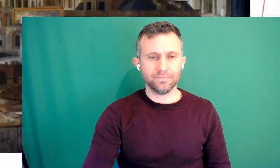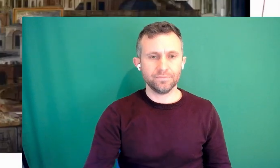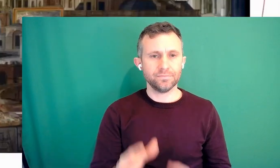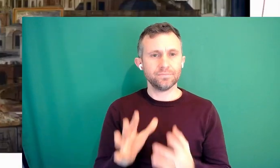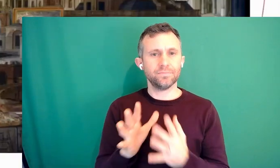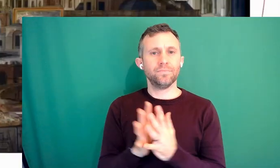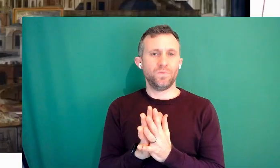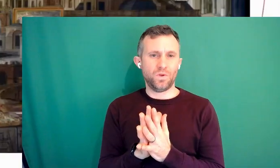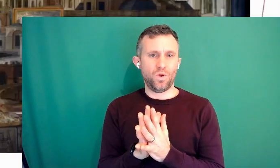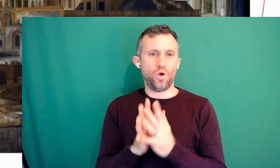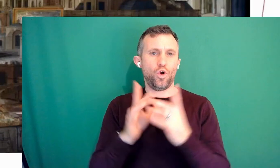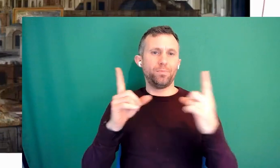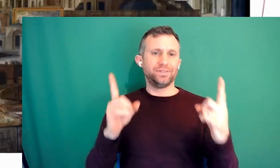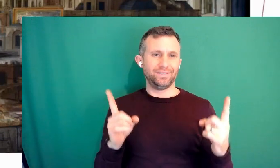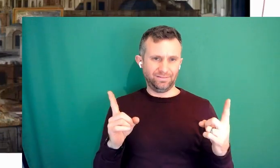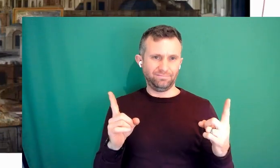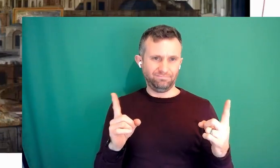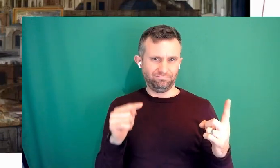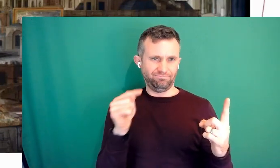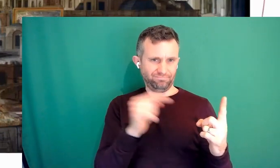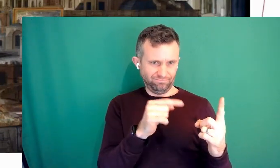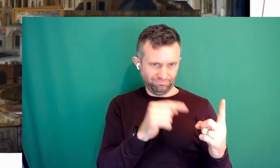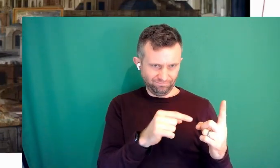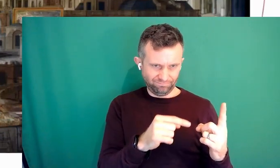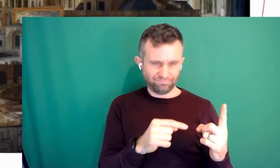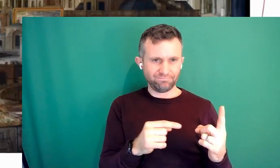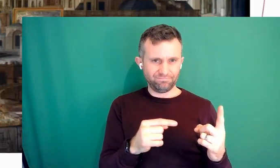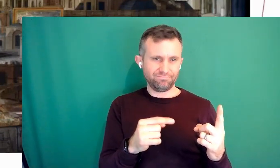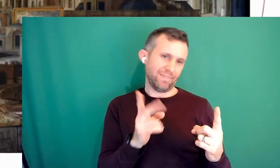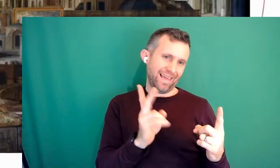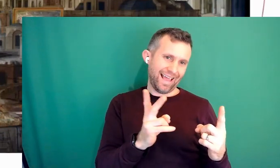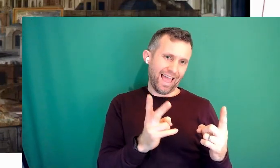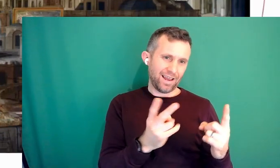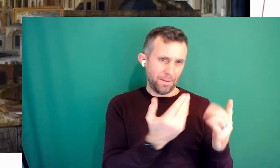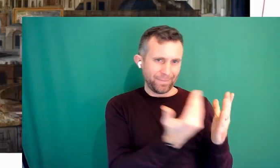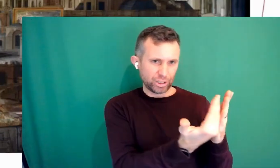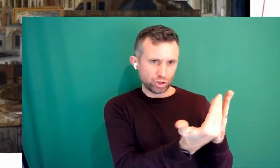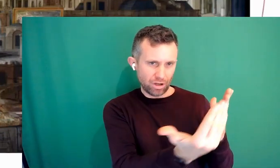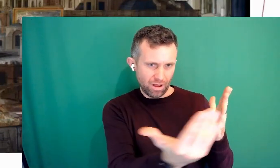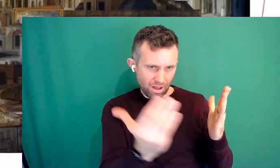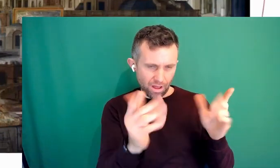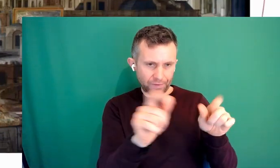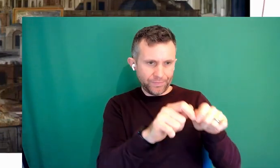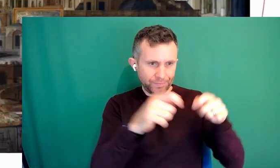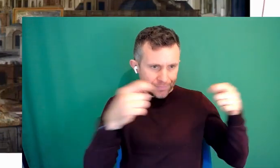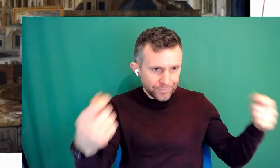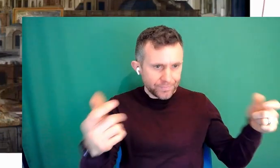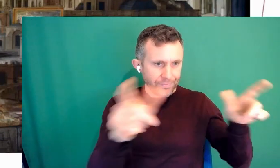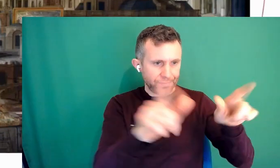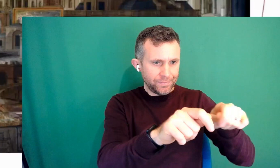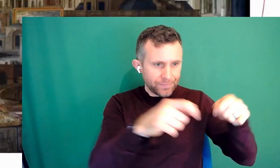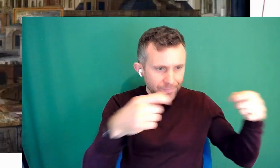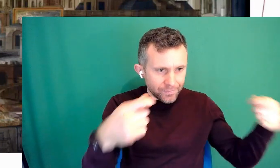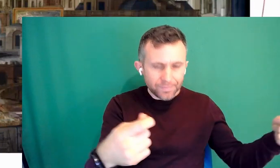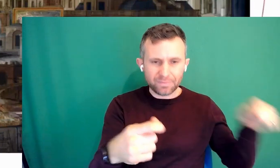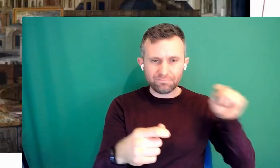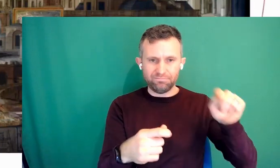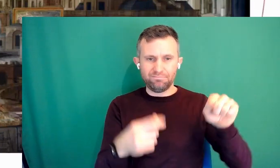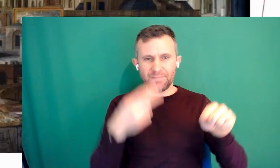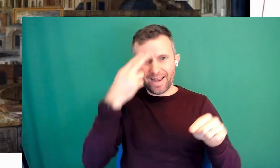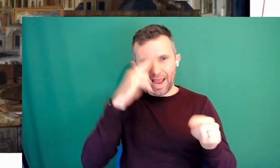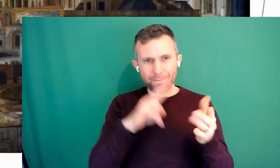Here is a painting of all the buildings Soane designed between 1780 and